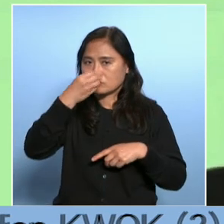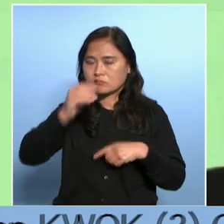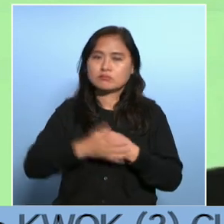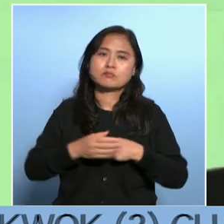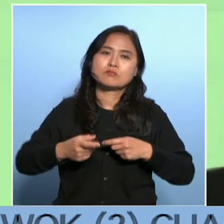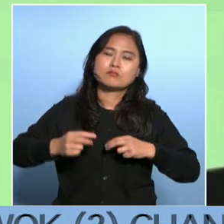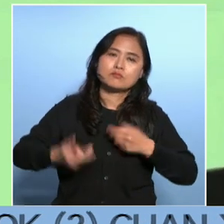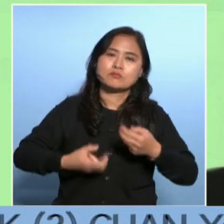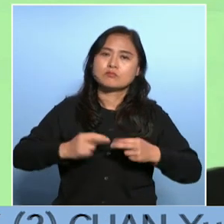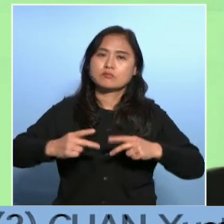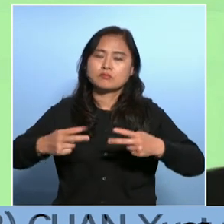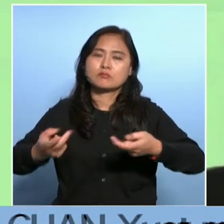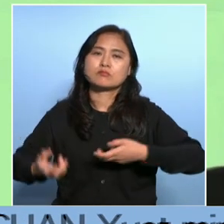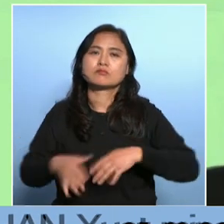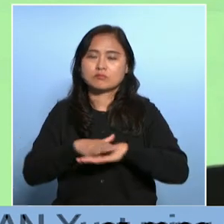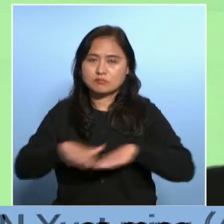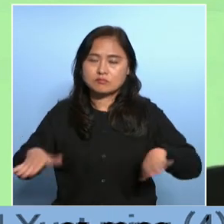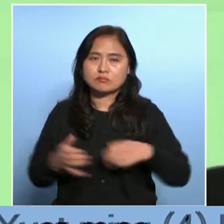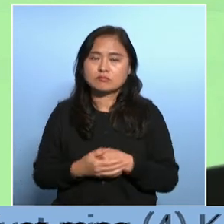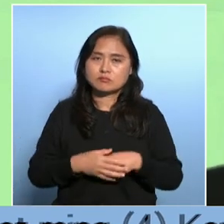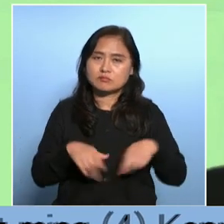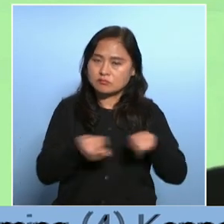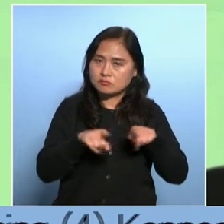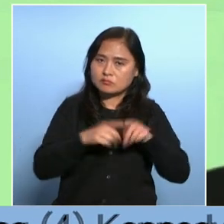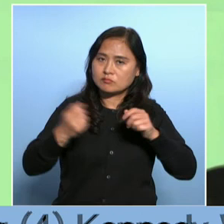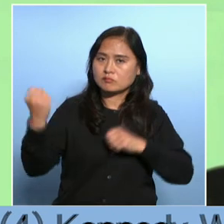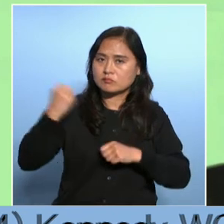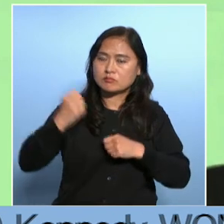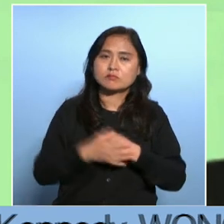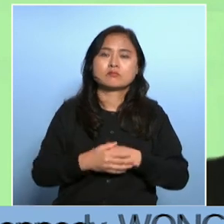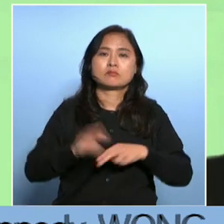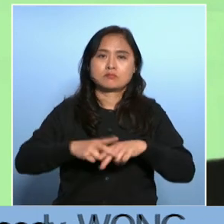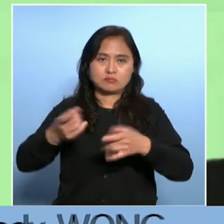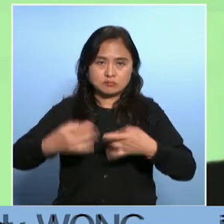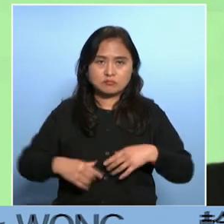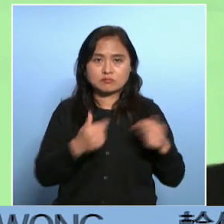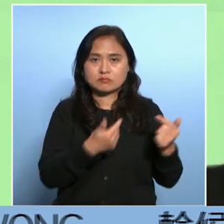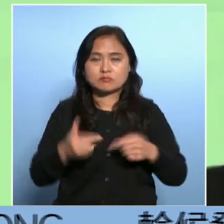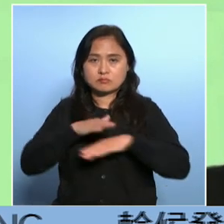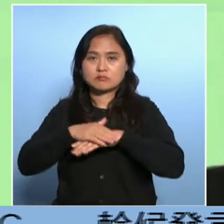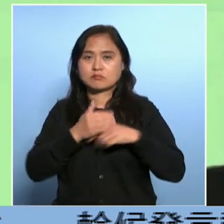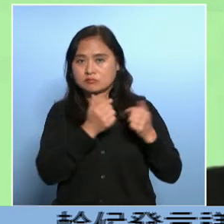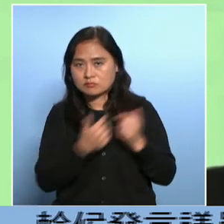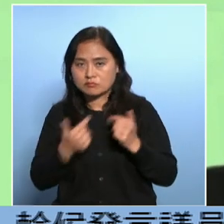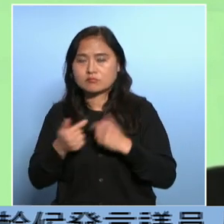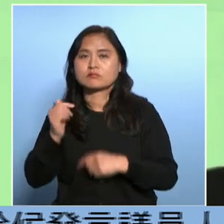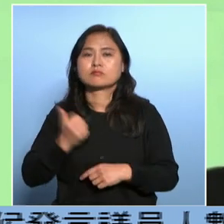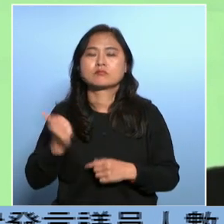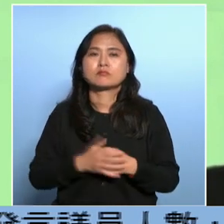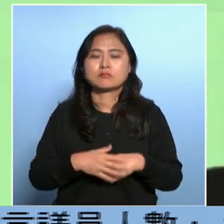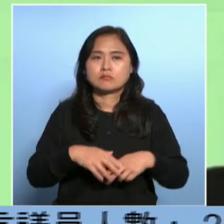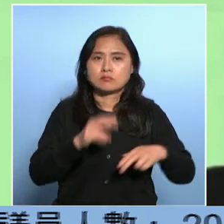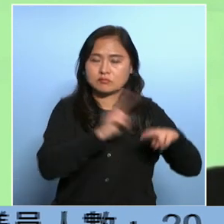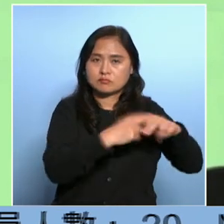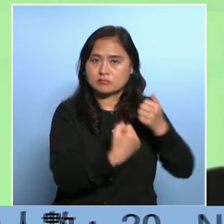remarks made by President Xi that the central government has the interests of Hong Kong in